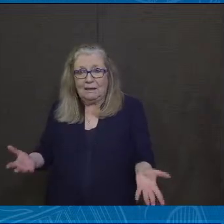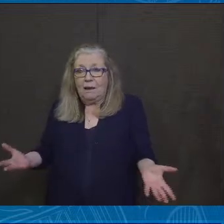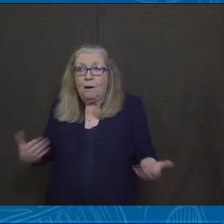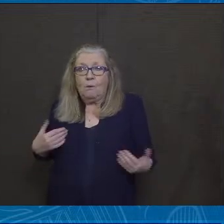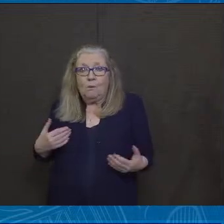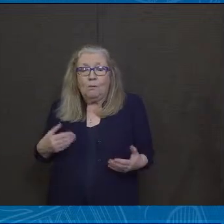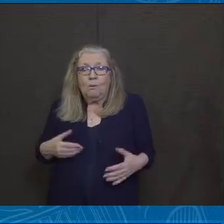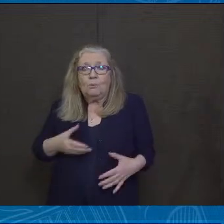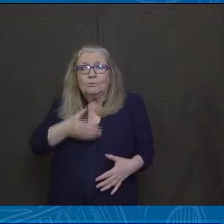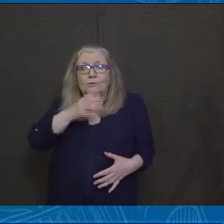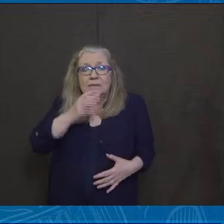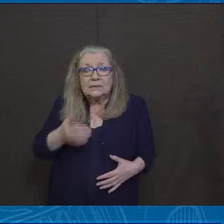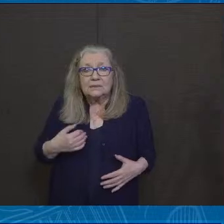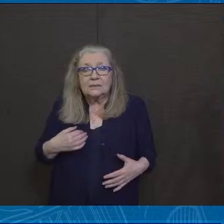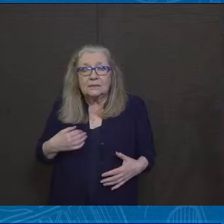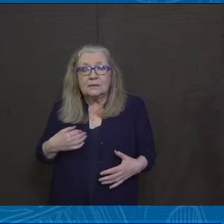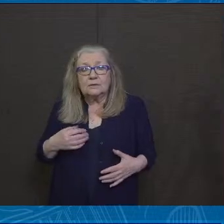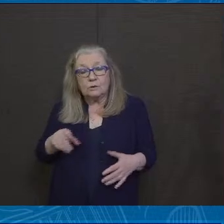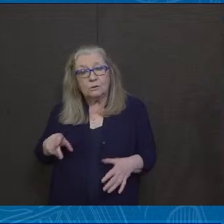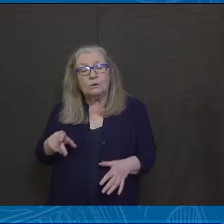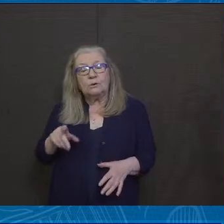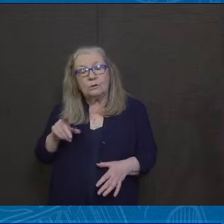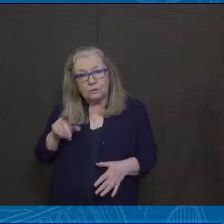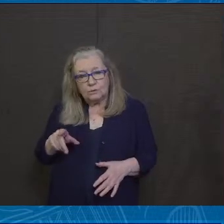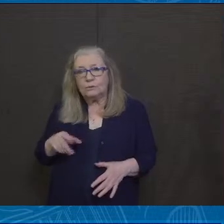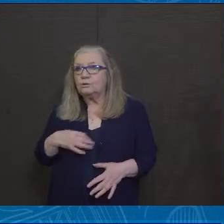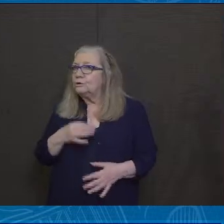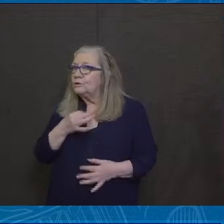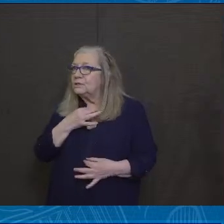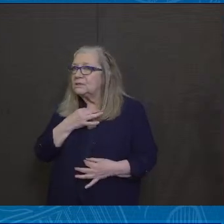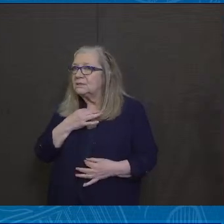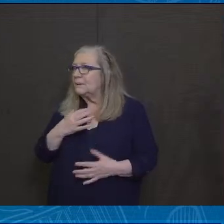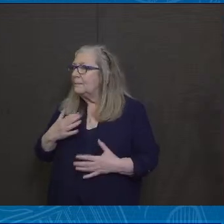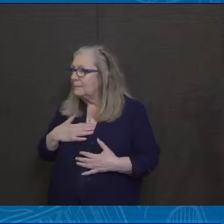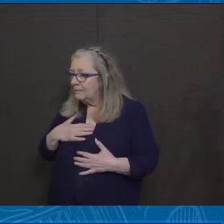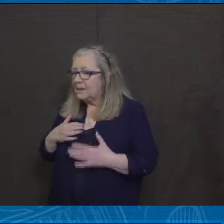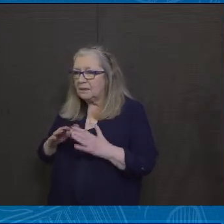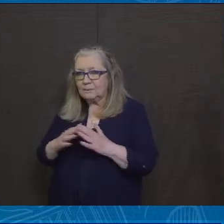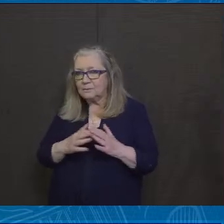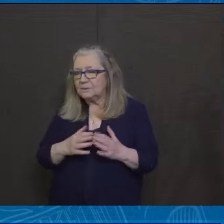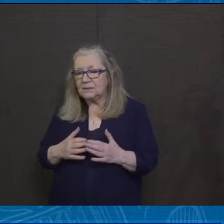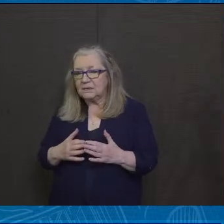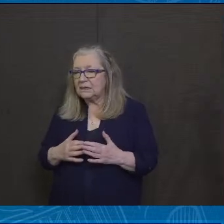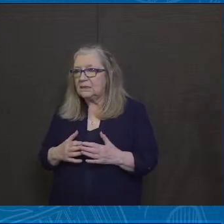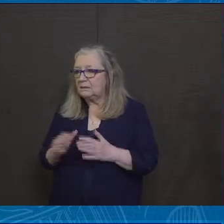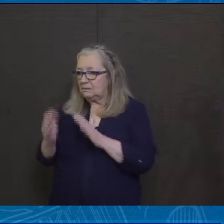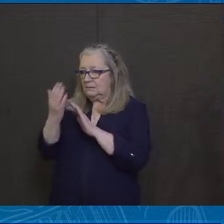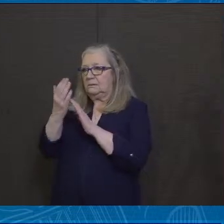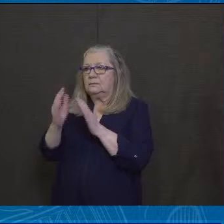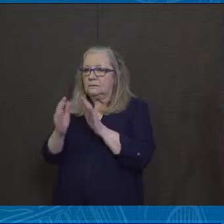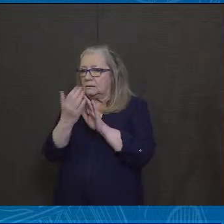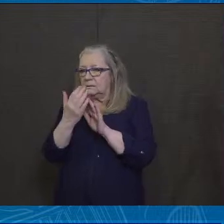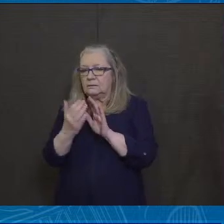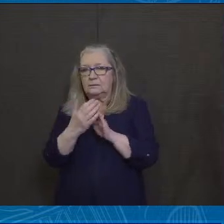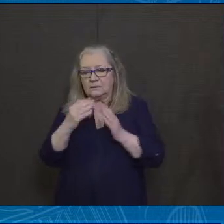abuse. These are the risks that communities like mine faced day in, day out, every